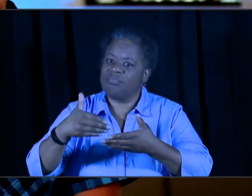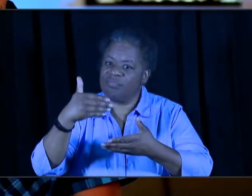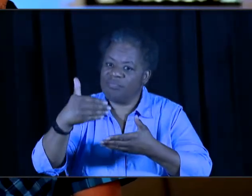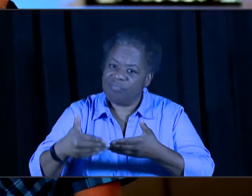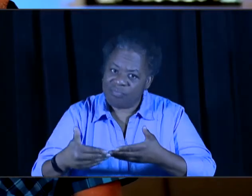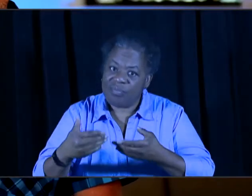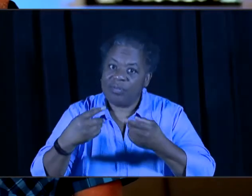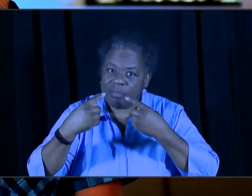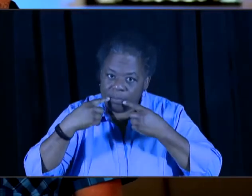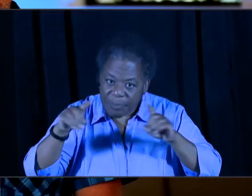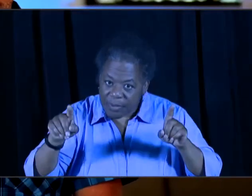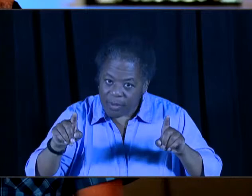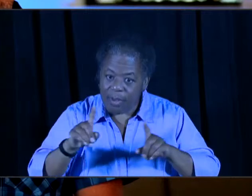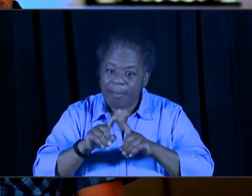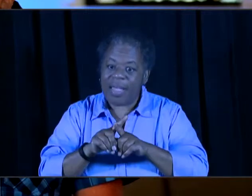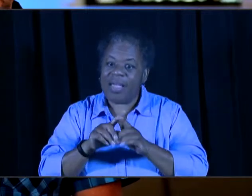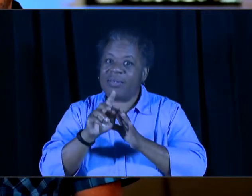time.